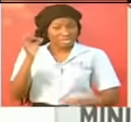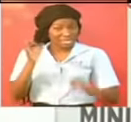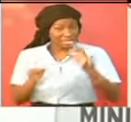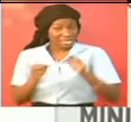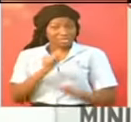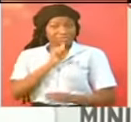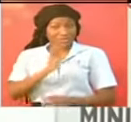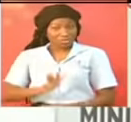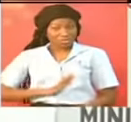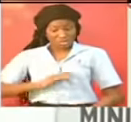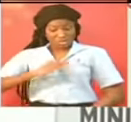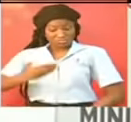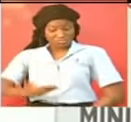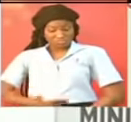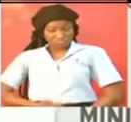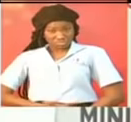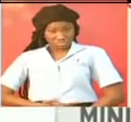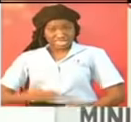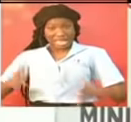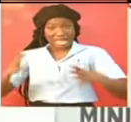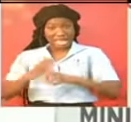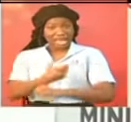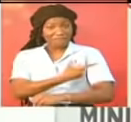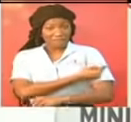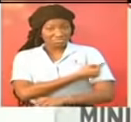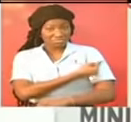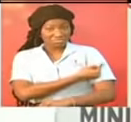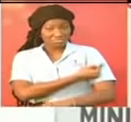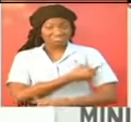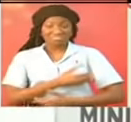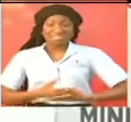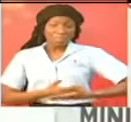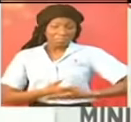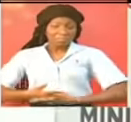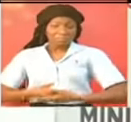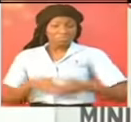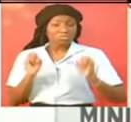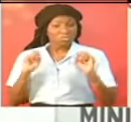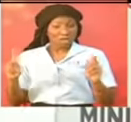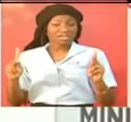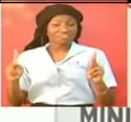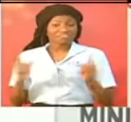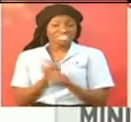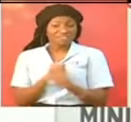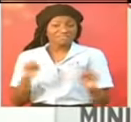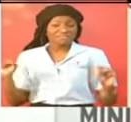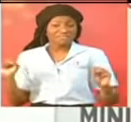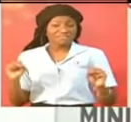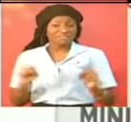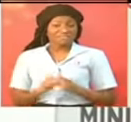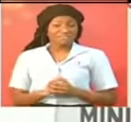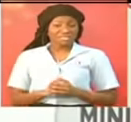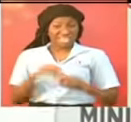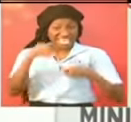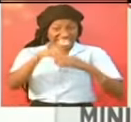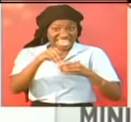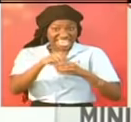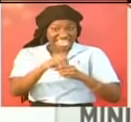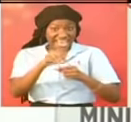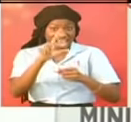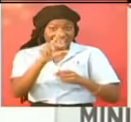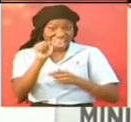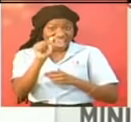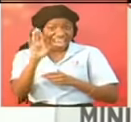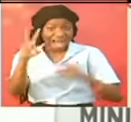developing fetus for the lab animals that were studied. So they seem to be quite safe in the laboratory. The